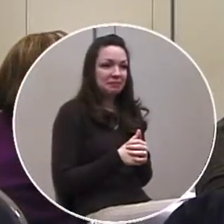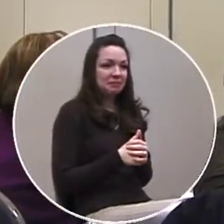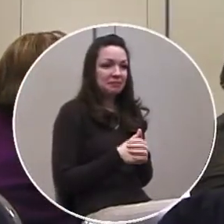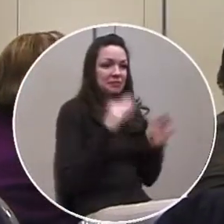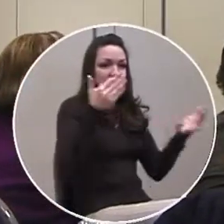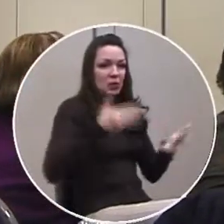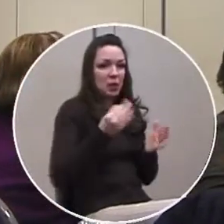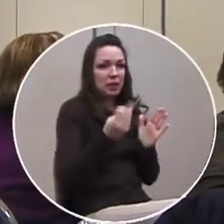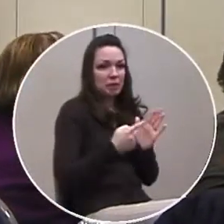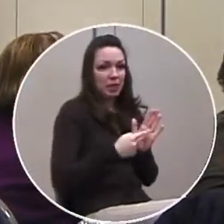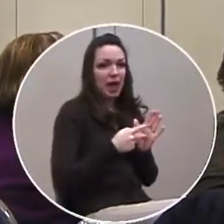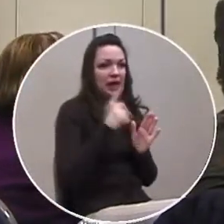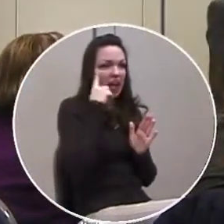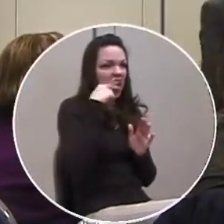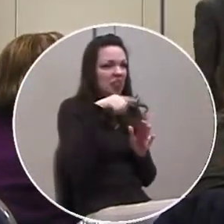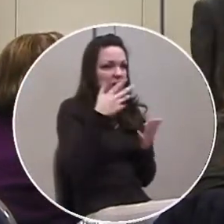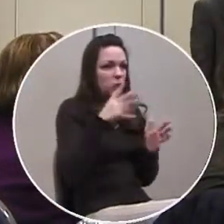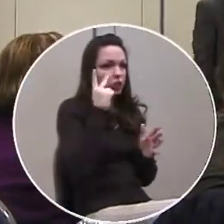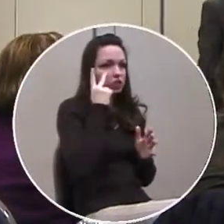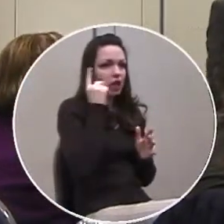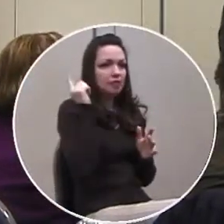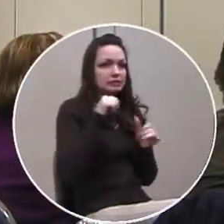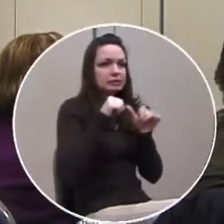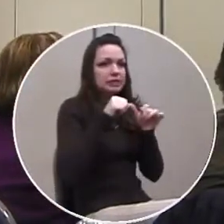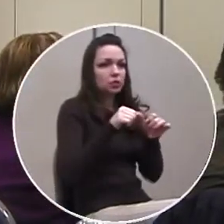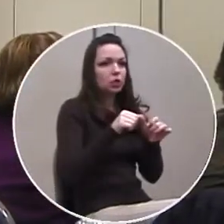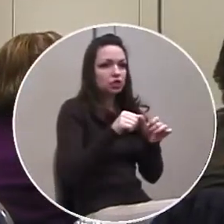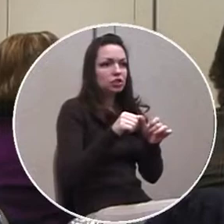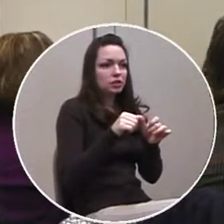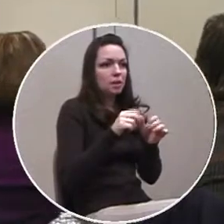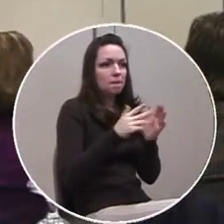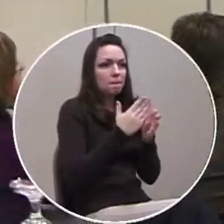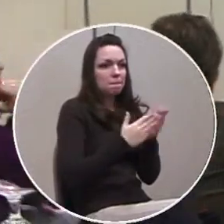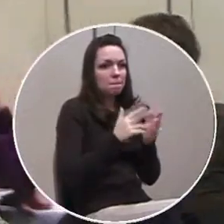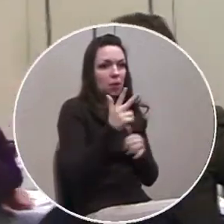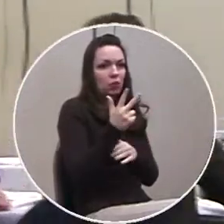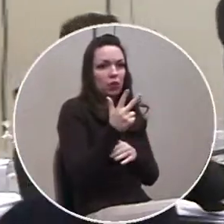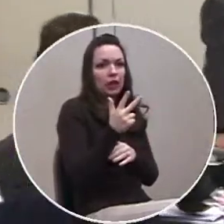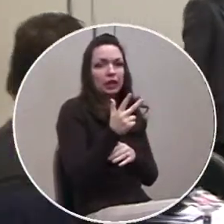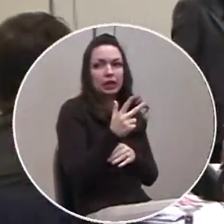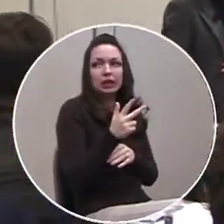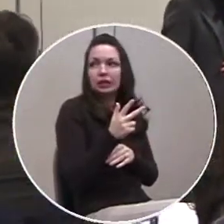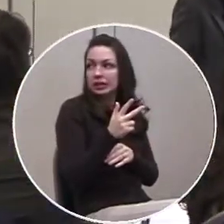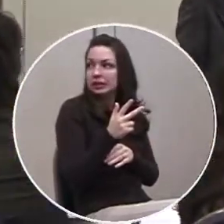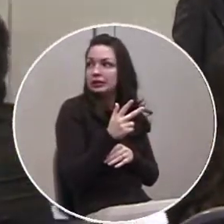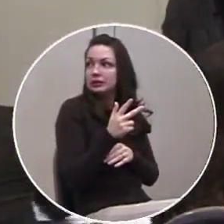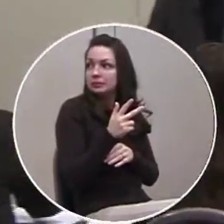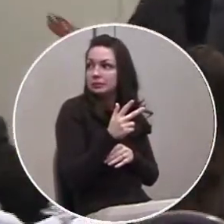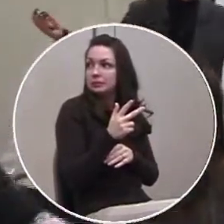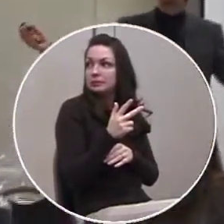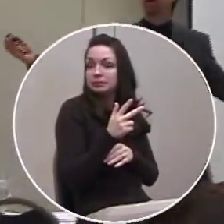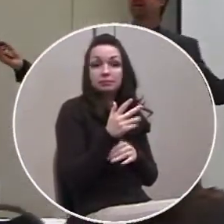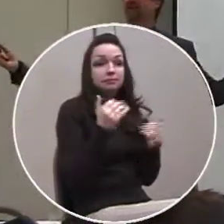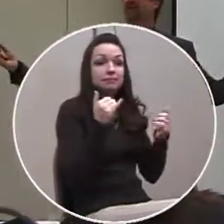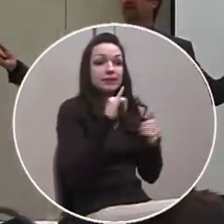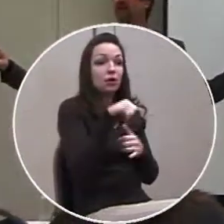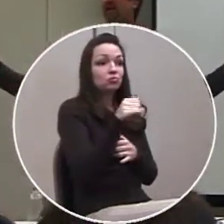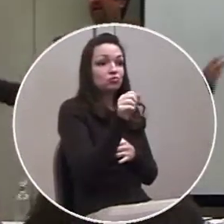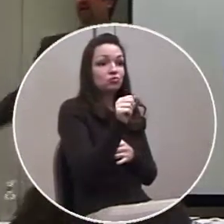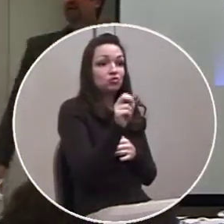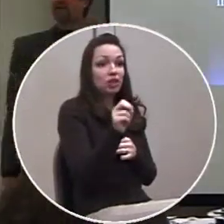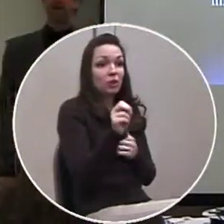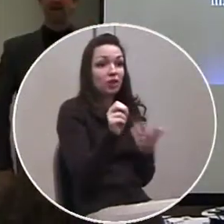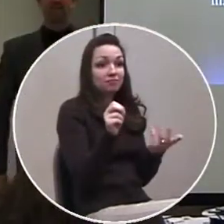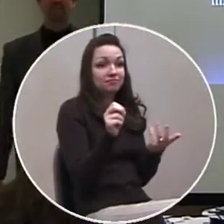back. As I think you saw, this is a continuation. This is part 3, 22nd September, 17th of November, and now here we are in